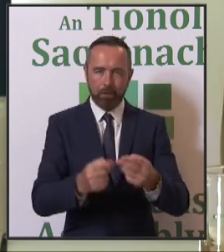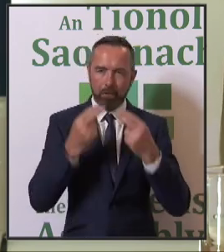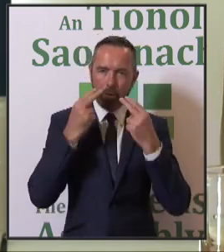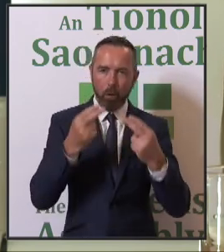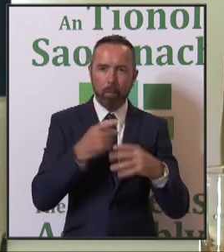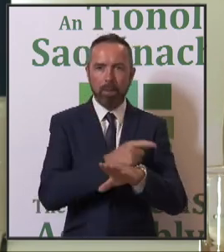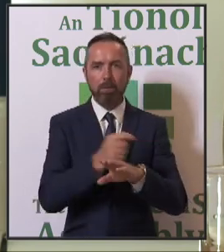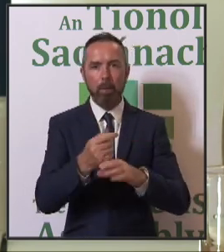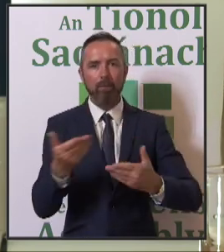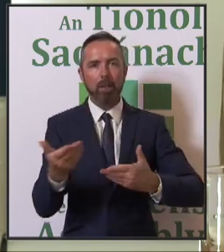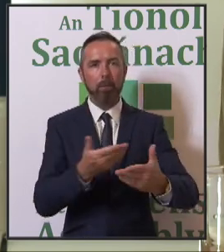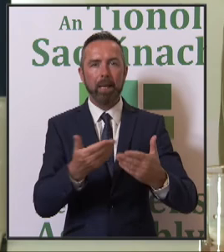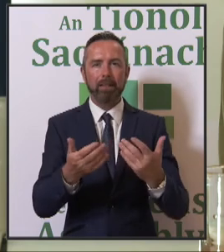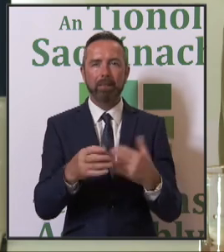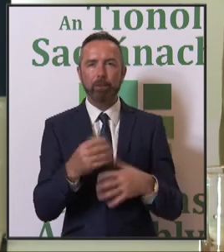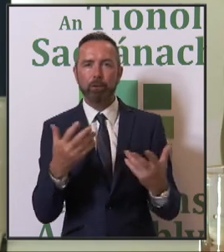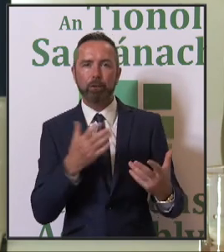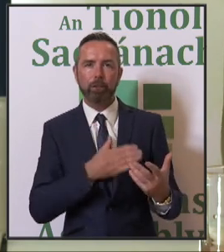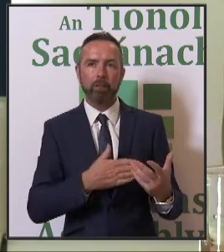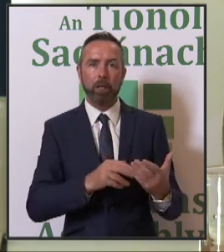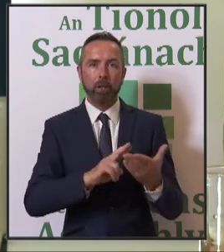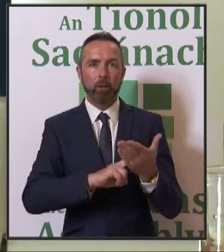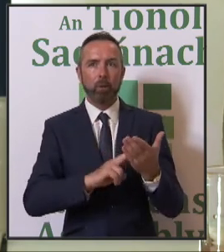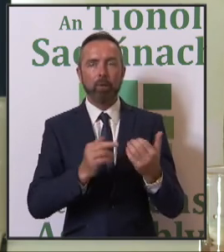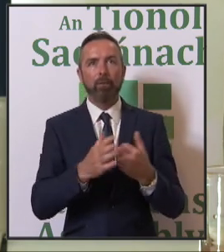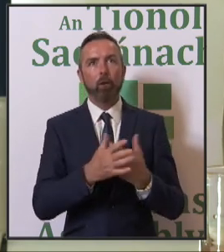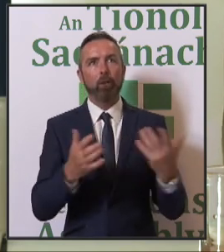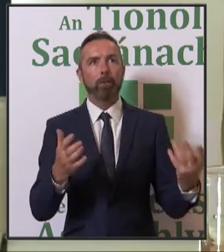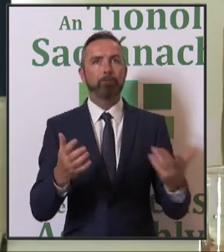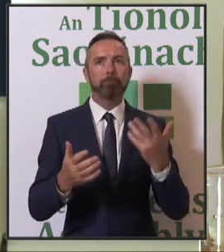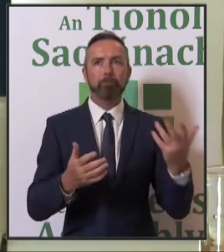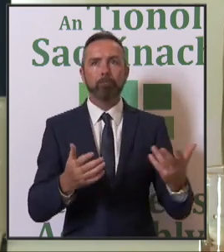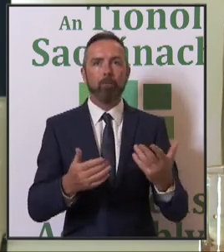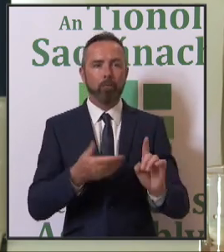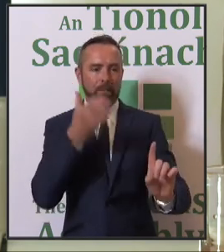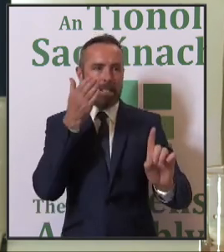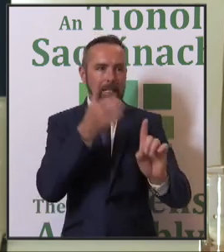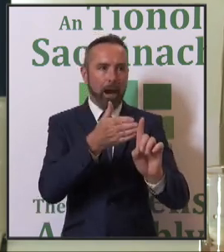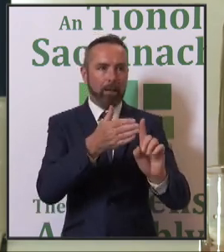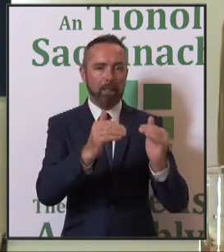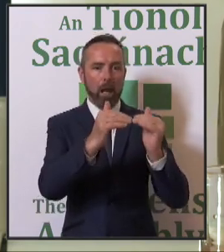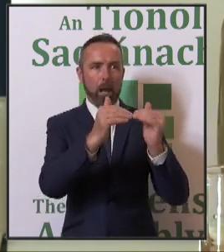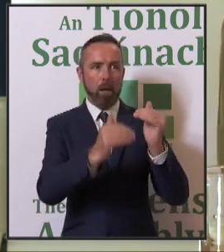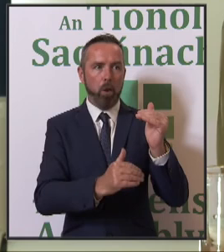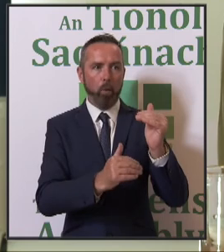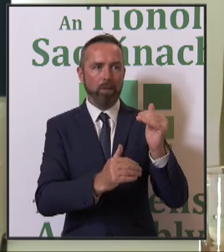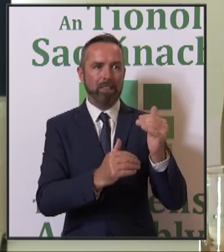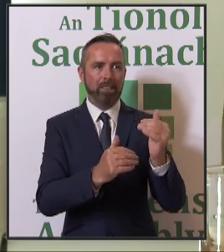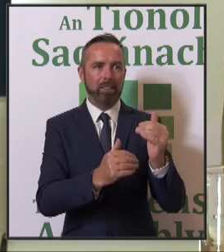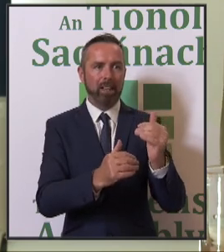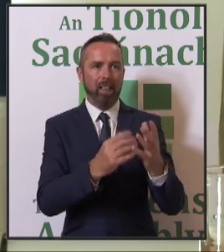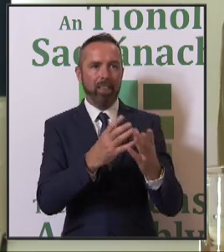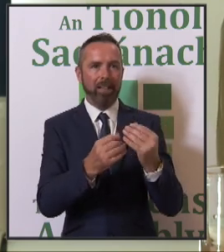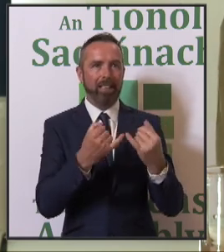be really divisive, really, I suppose, targeting the lowest common denominator, their personal